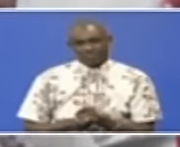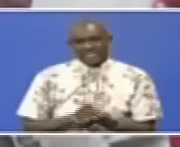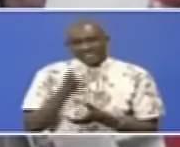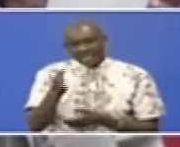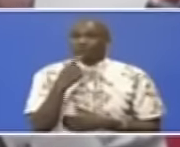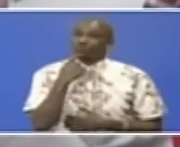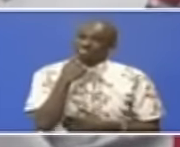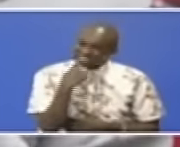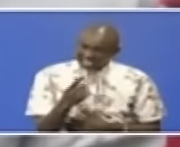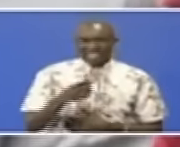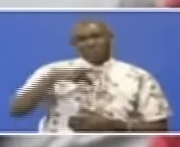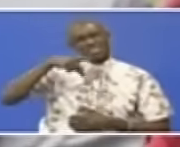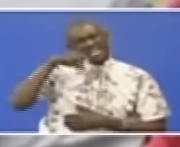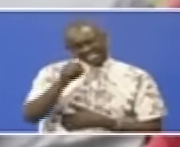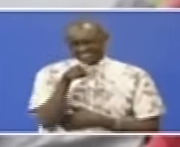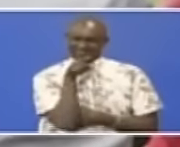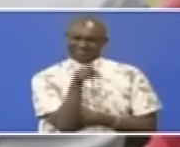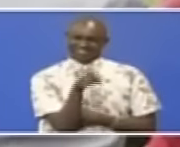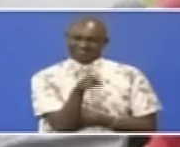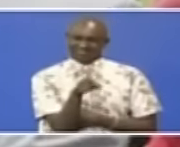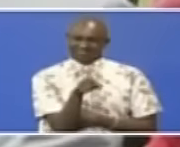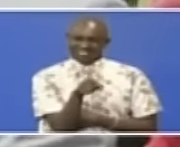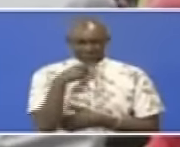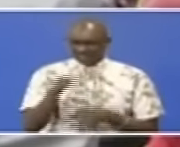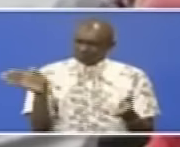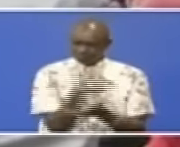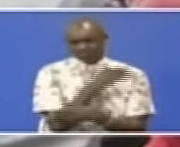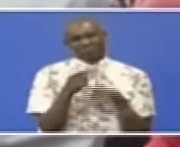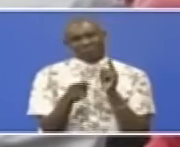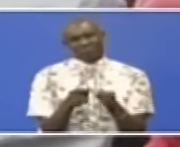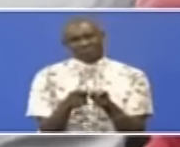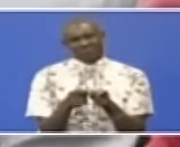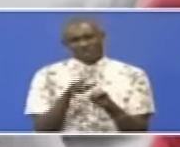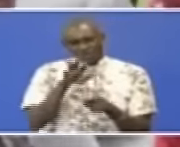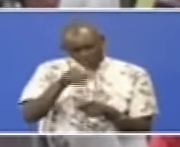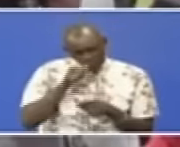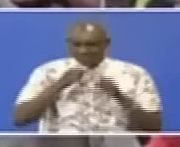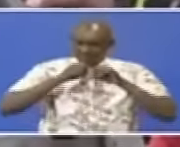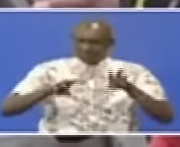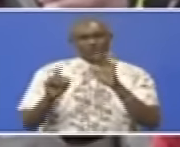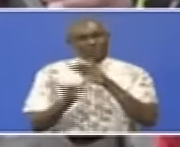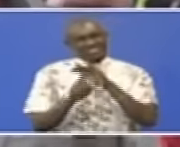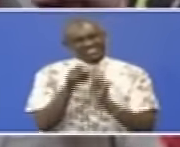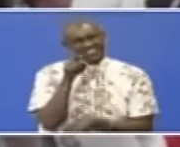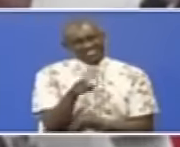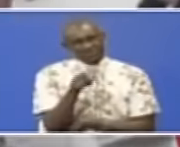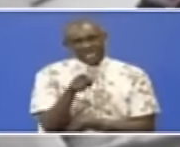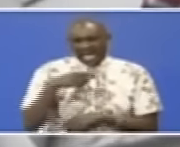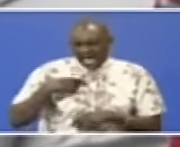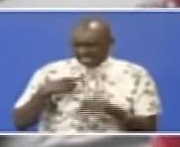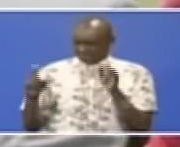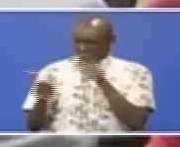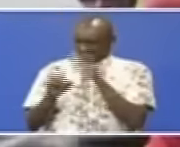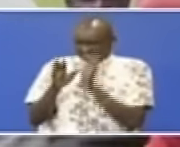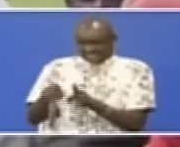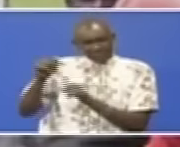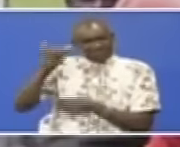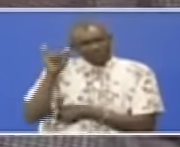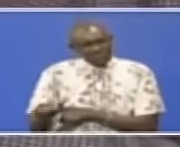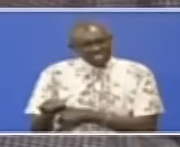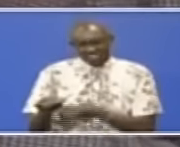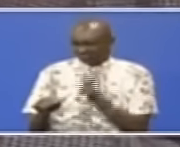Kusema permanent secretary aondolewe katika devolution ministry na waziri mwenyewe abakie